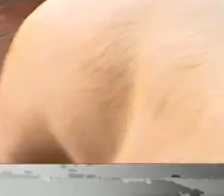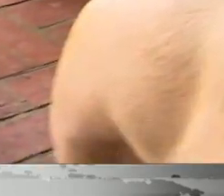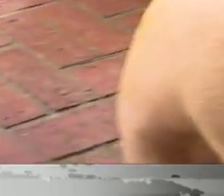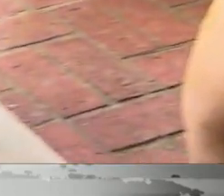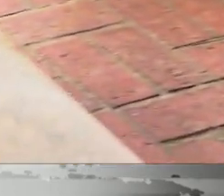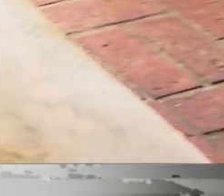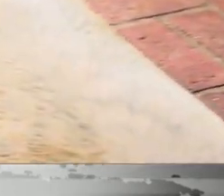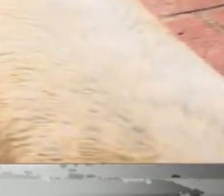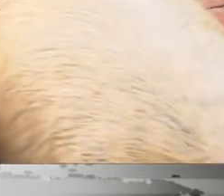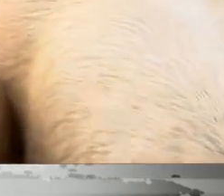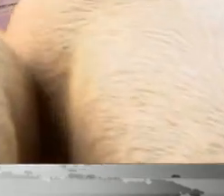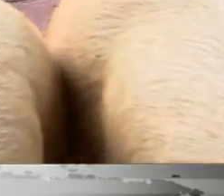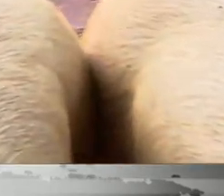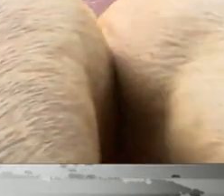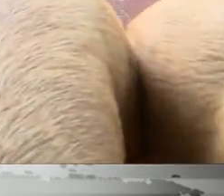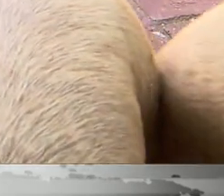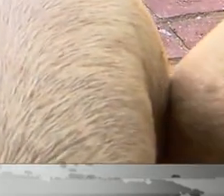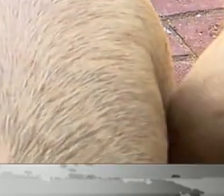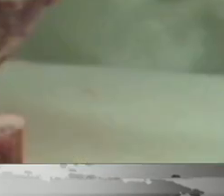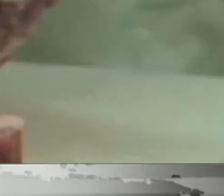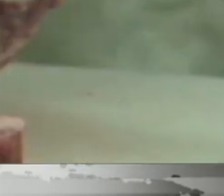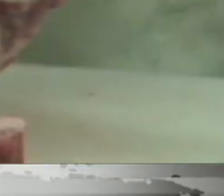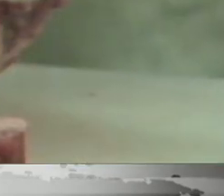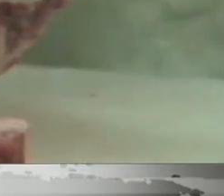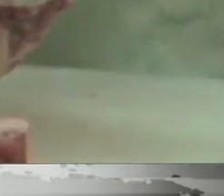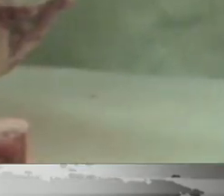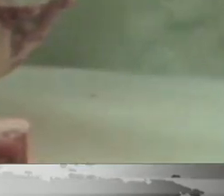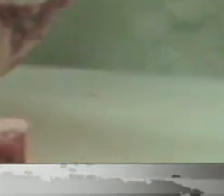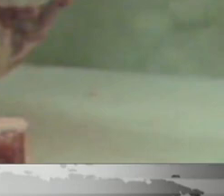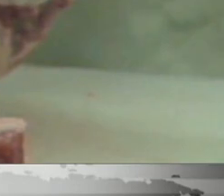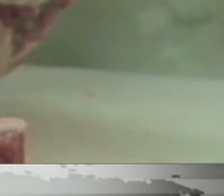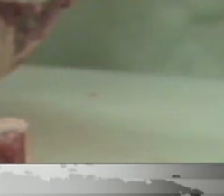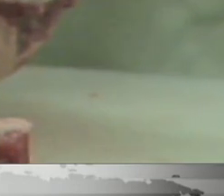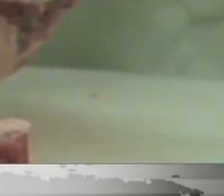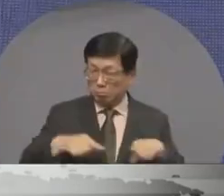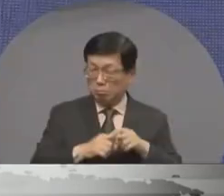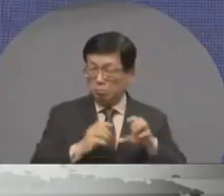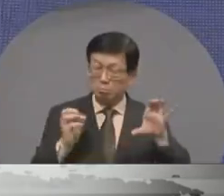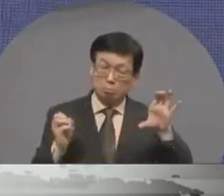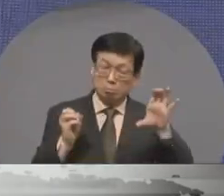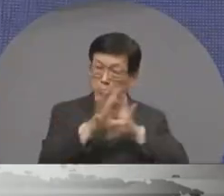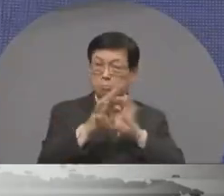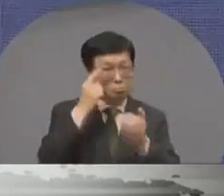in. One measure is meant to ease public concerns through data transparency.